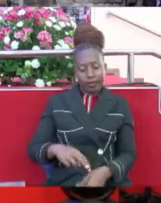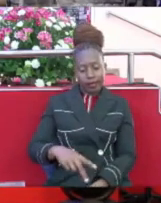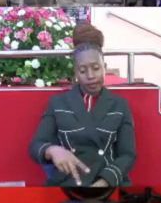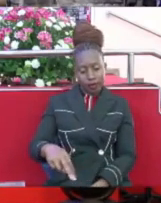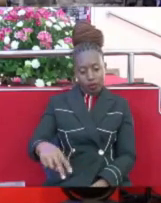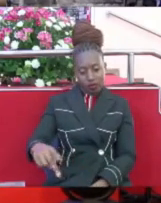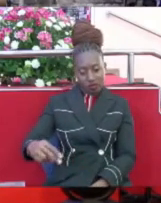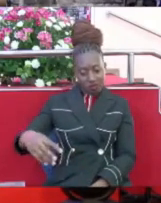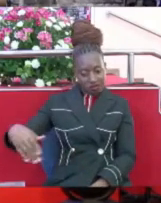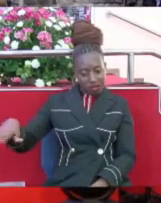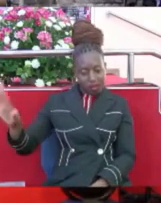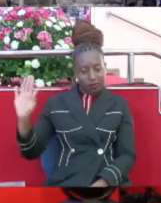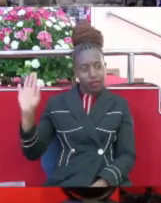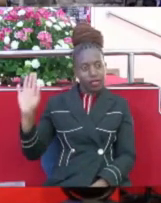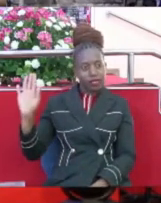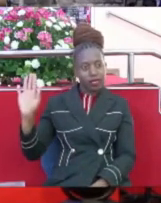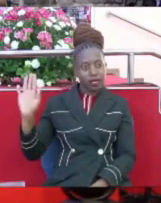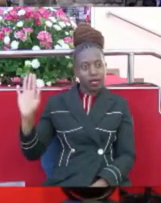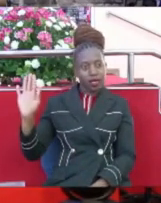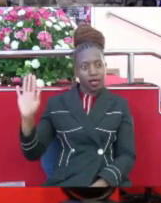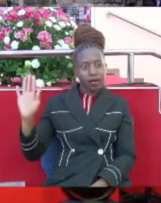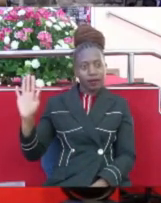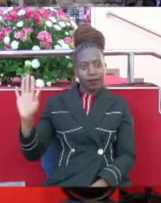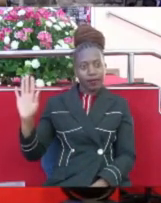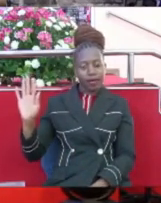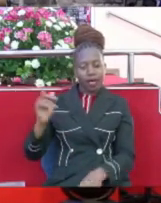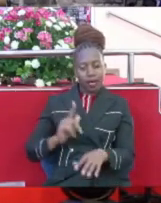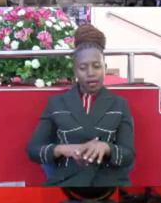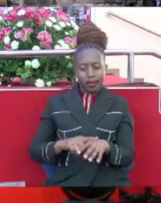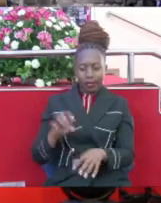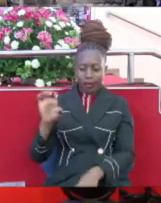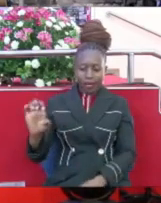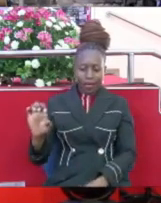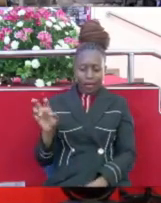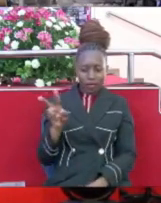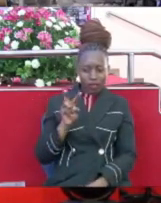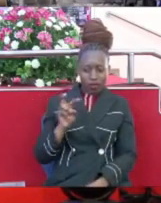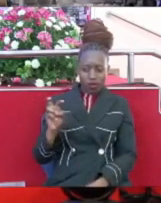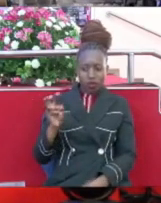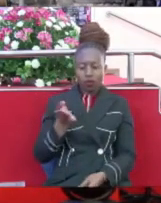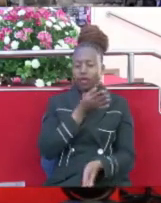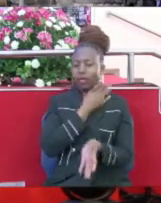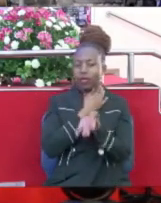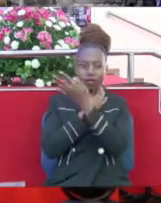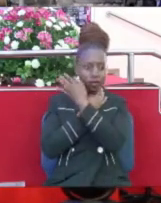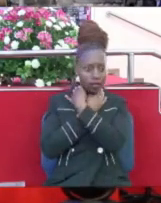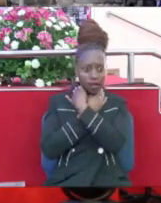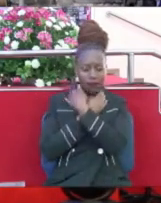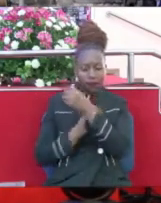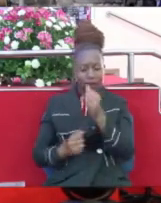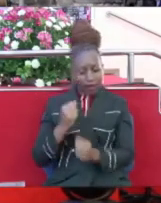kisha akaondoka. But Elisha, when the mantle was thrown over him, lakini Elisha wakati ile vazi liwekwa juu ya mabega yake, he ran